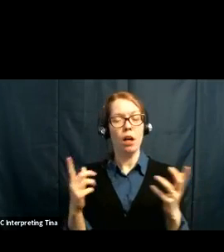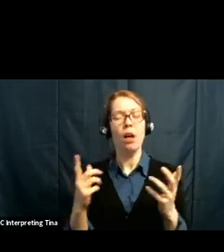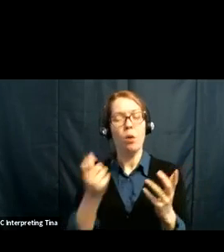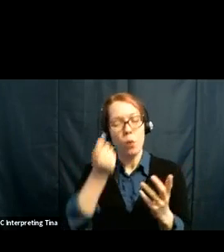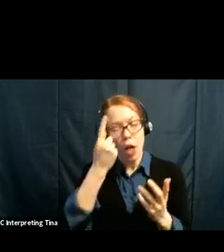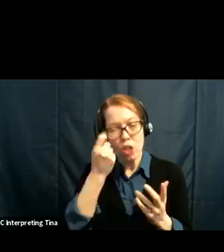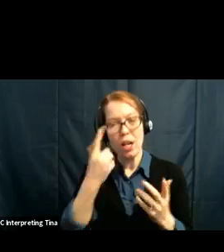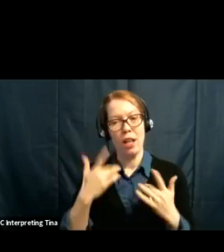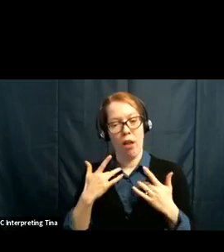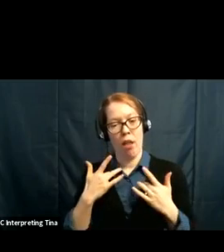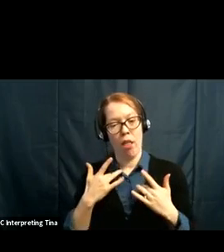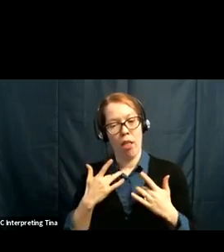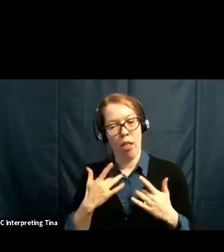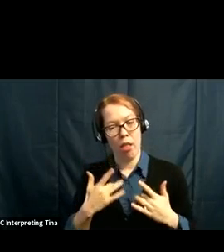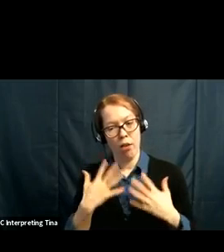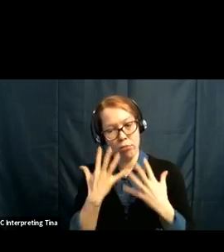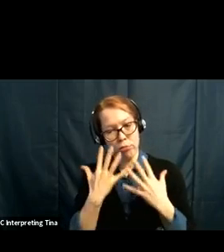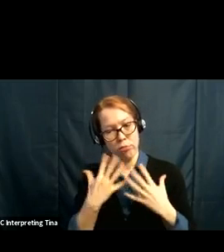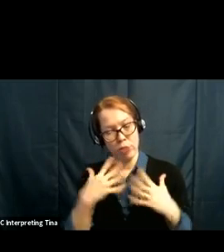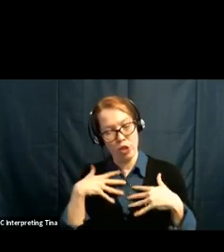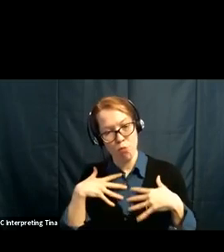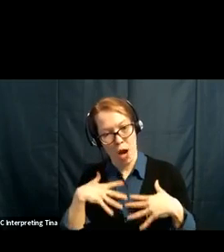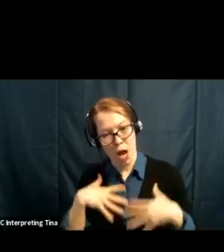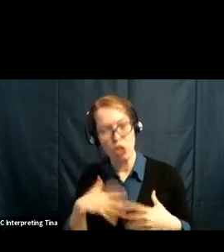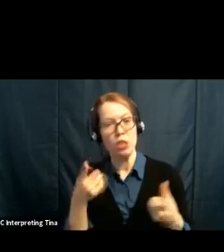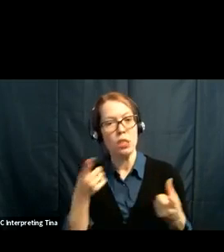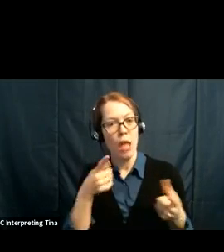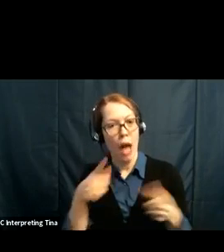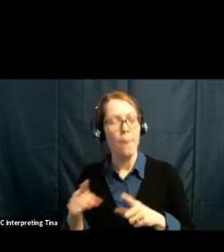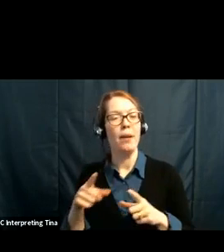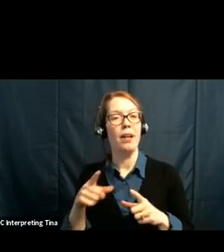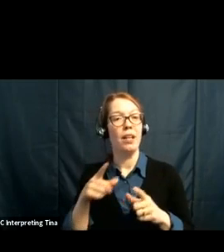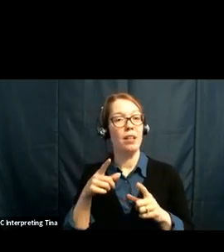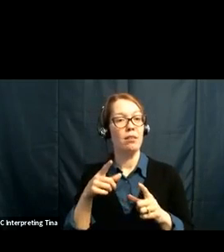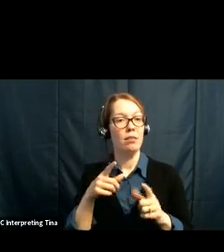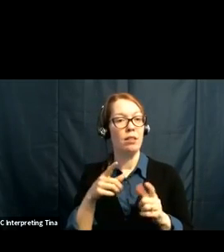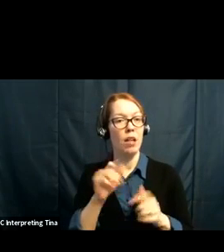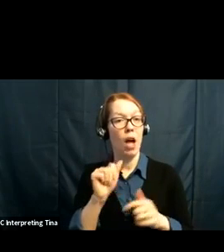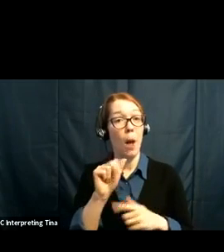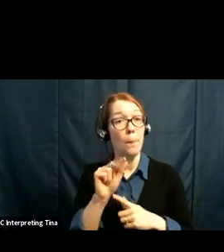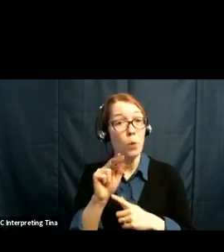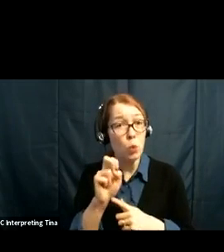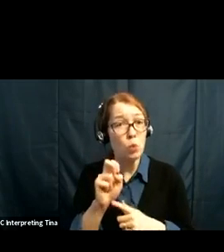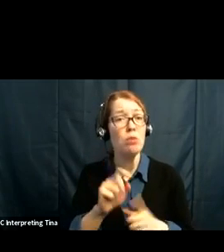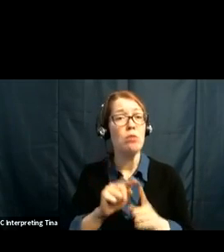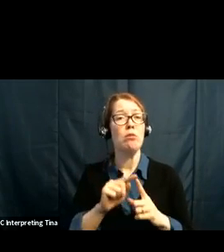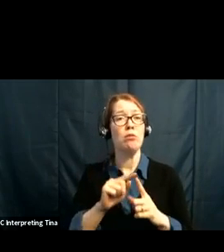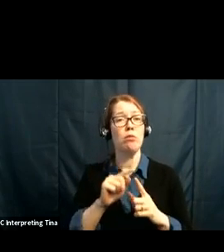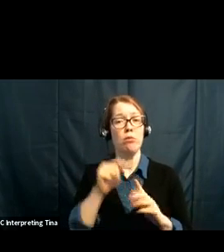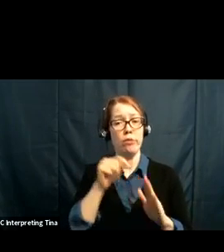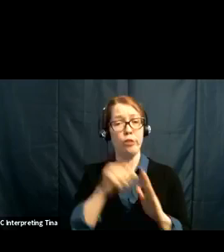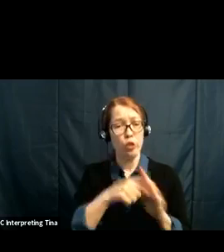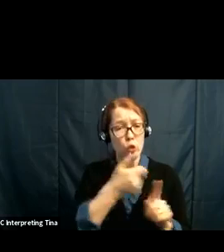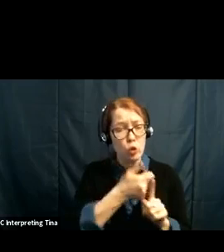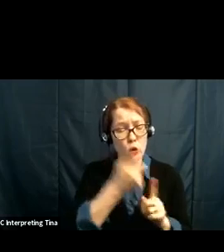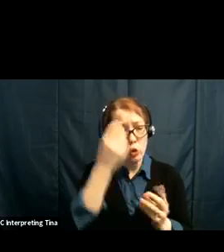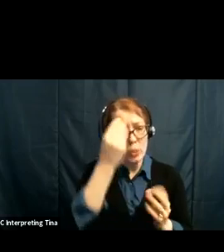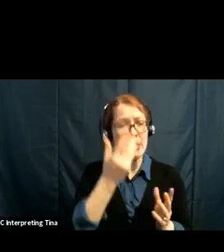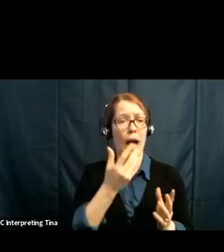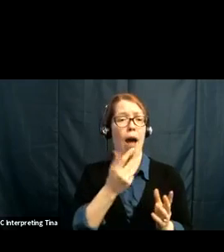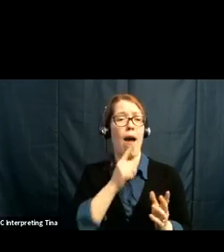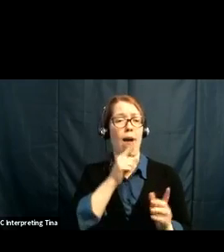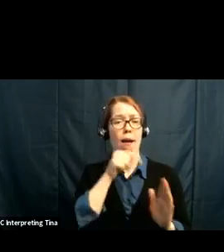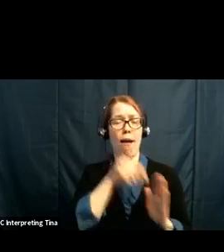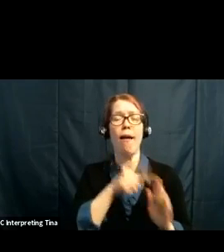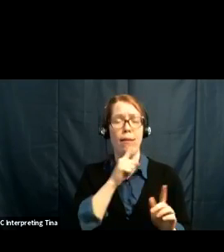that depression is up. Abuses of all sorts are up. Suicide attempts are up. It's really been